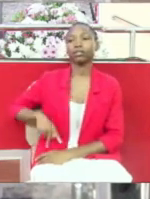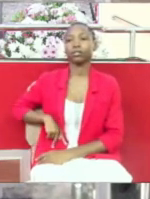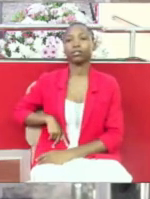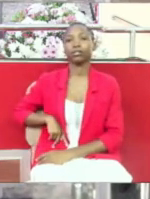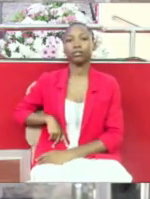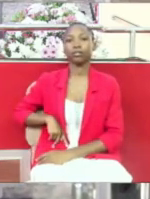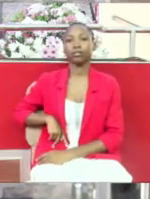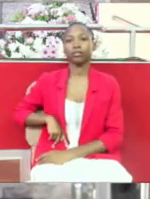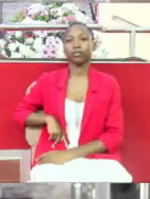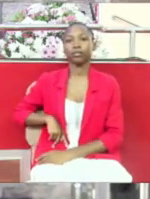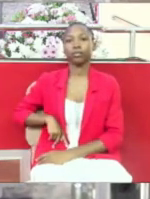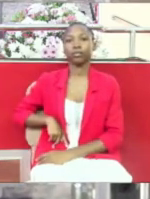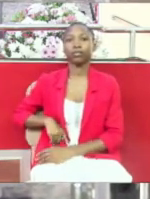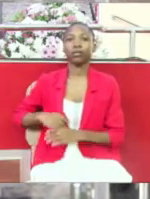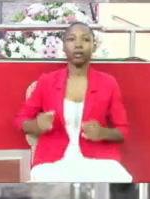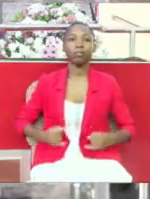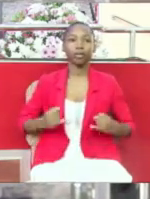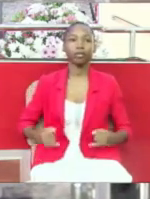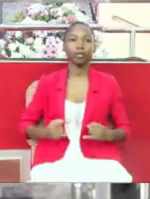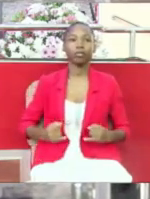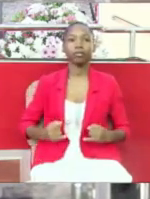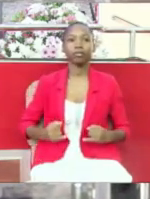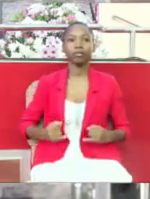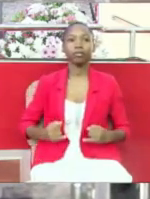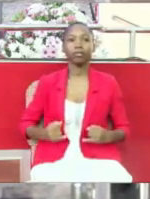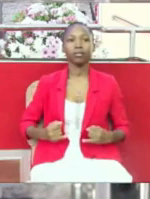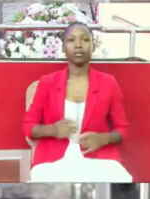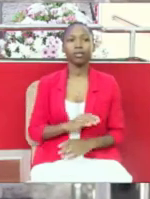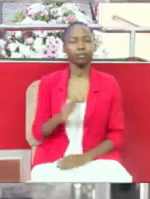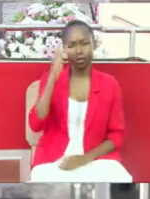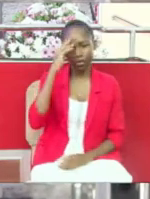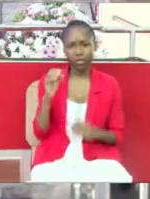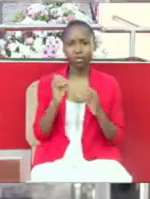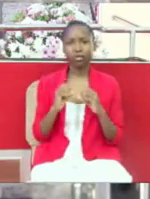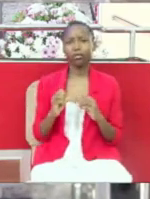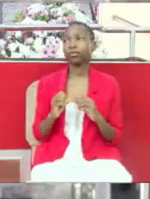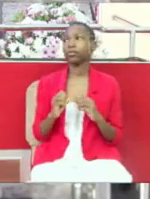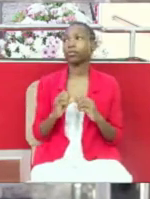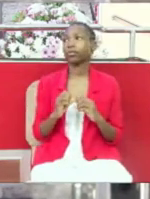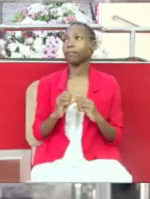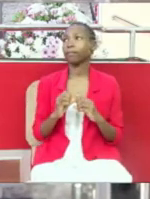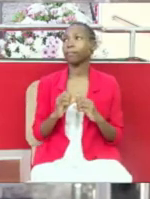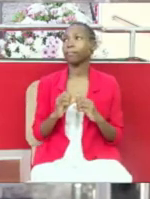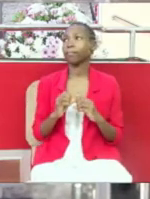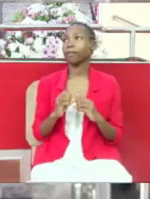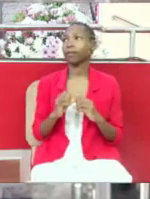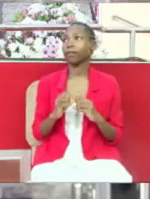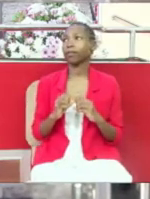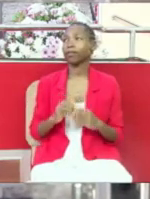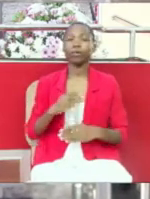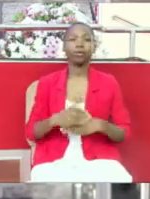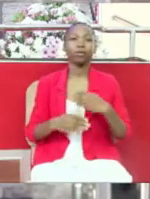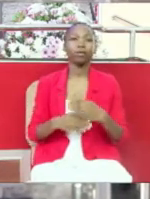rejoicing. Walikuwa na furaha. They were happy. Walikuwa na furaha. Some did not know. Lakini wengine. He was not going to establish the kingdom that time.